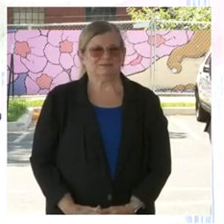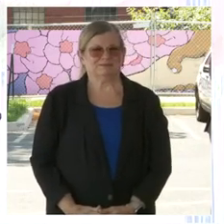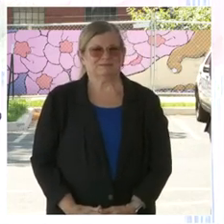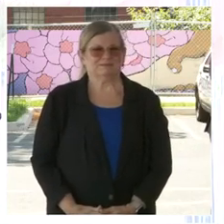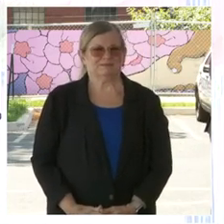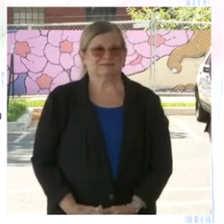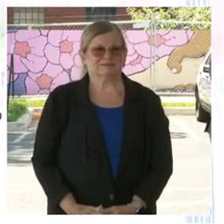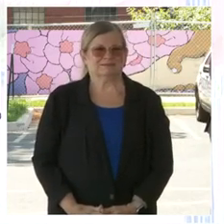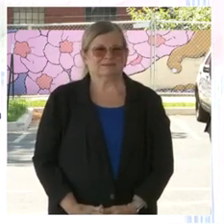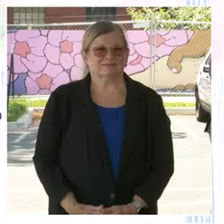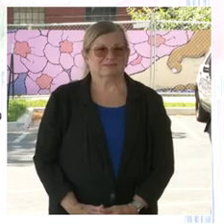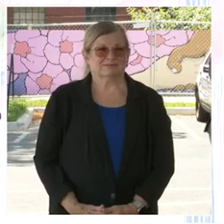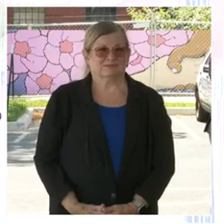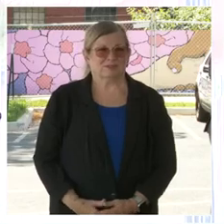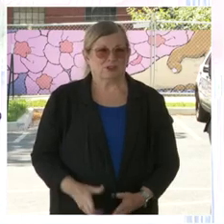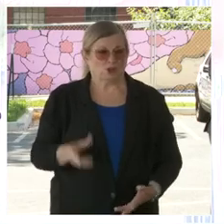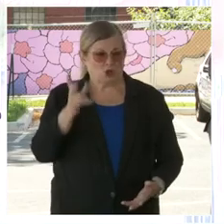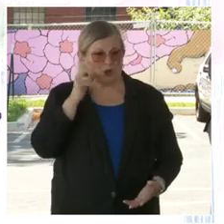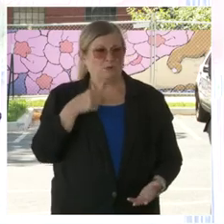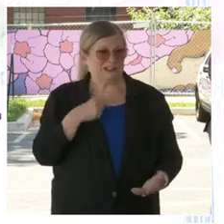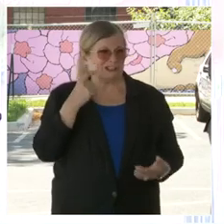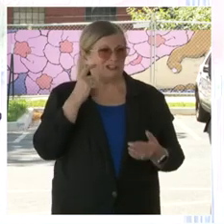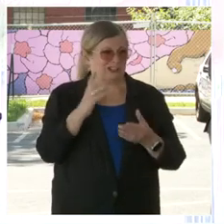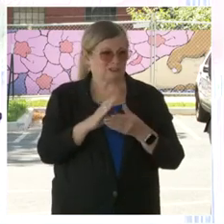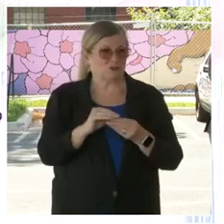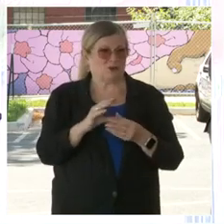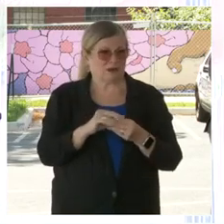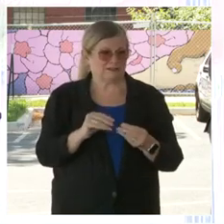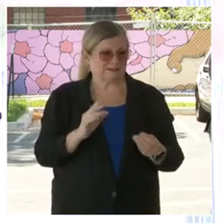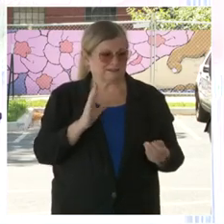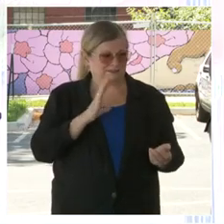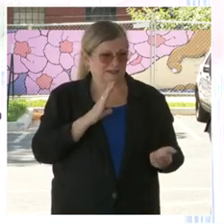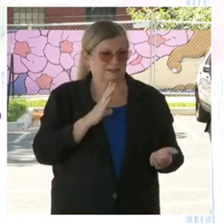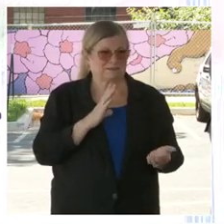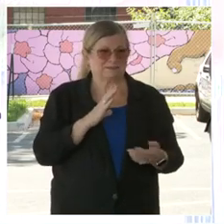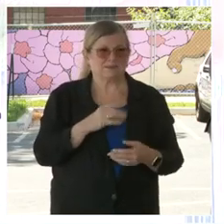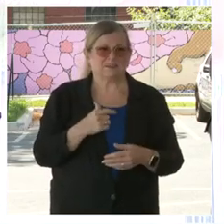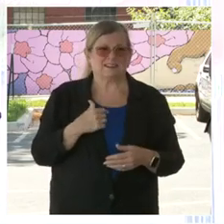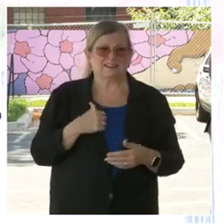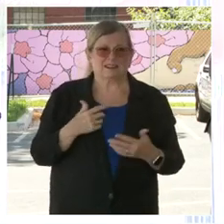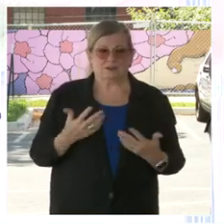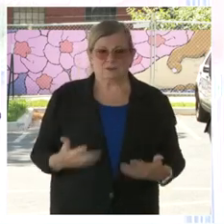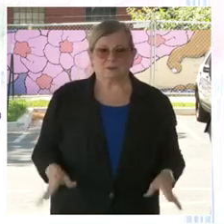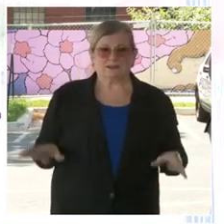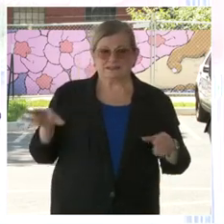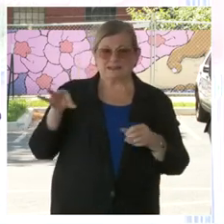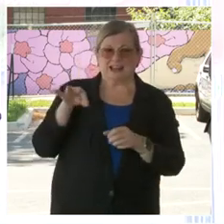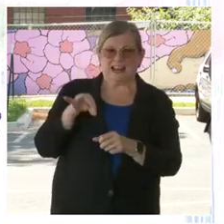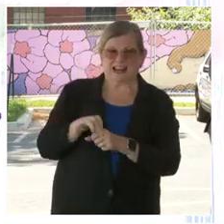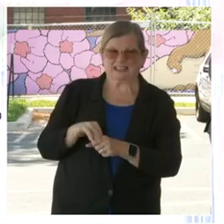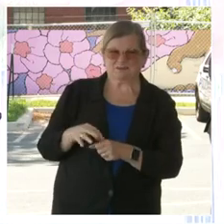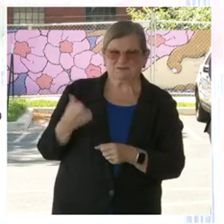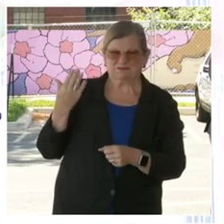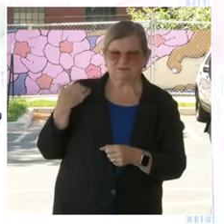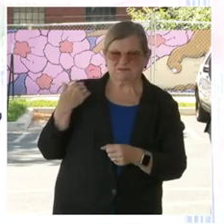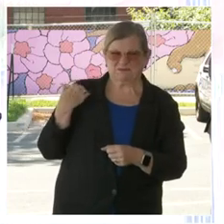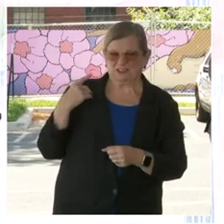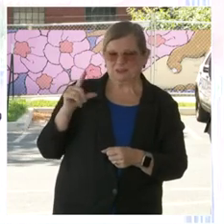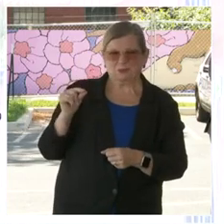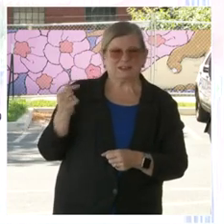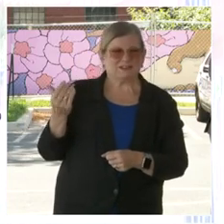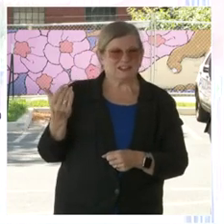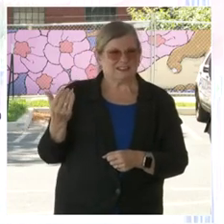You've heard me tell this story before, but when I was elected mayor back in 2015, this parcel